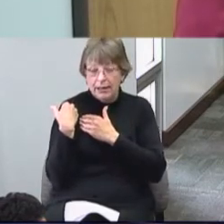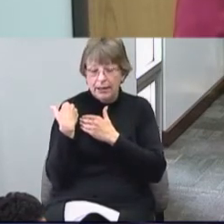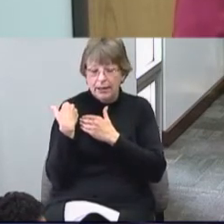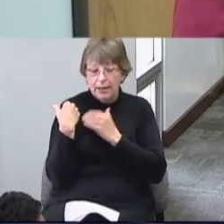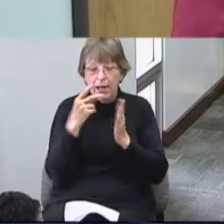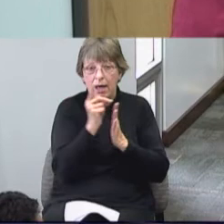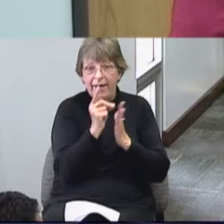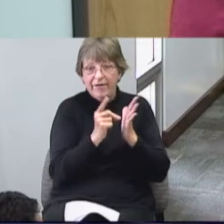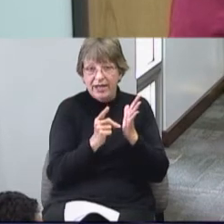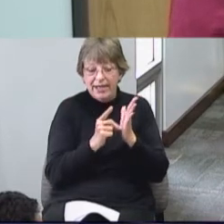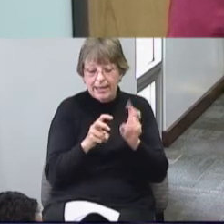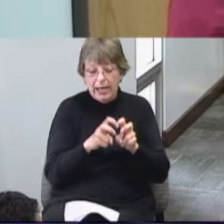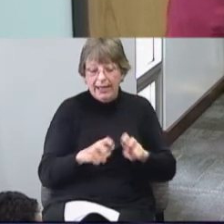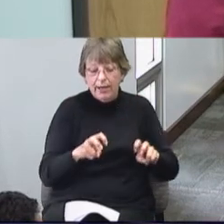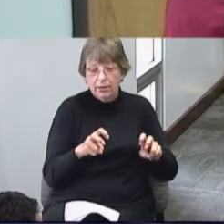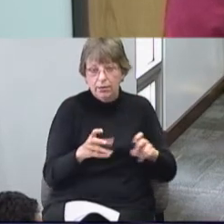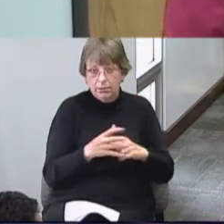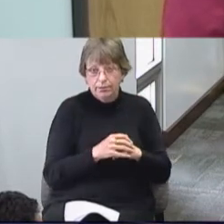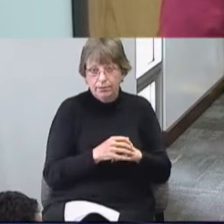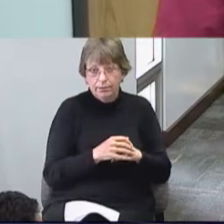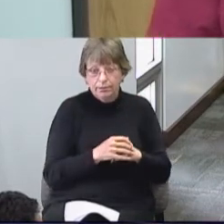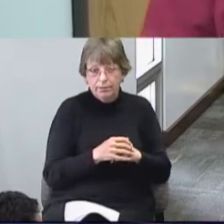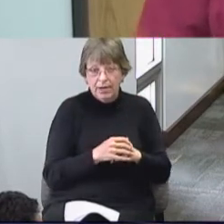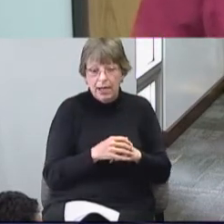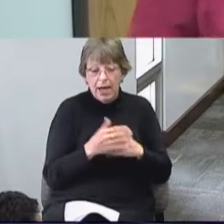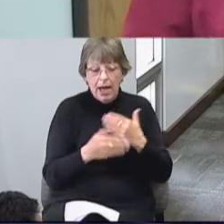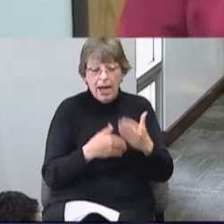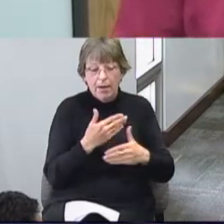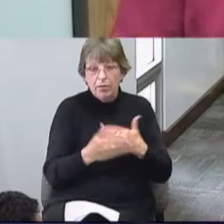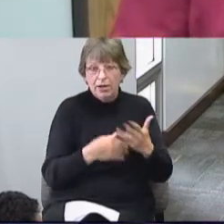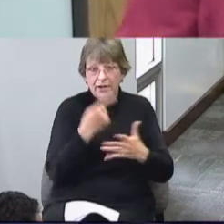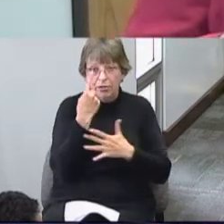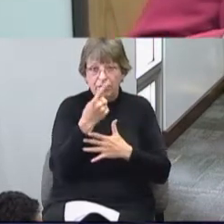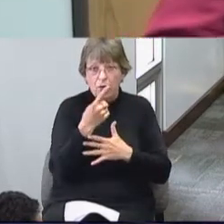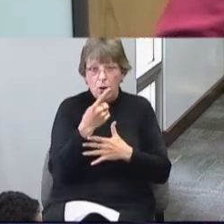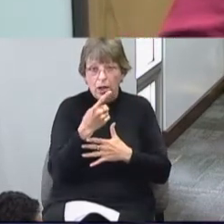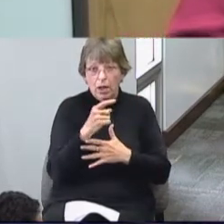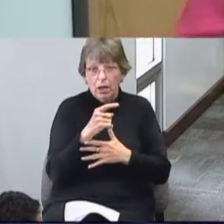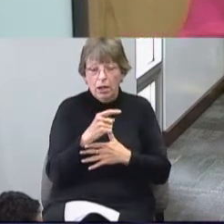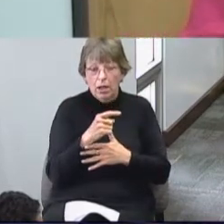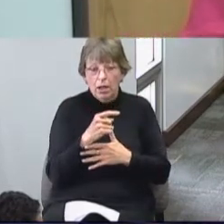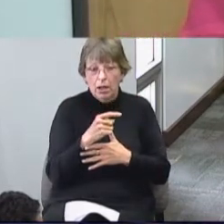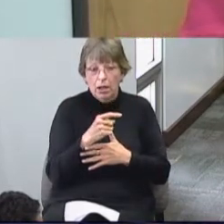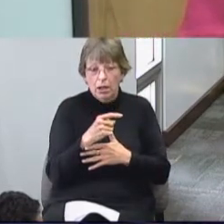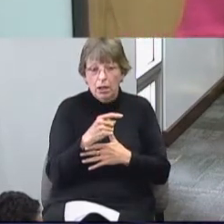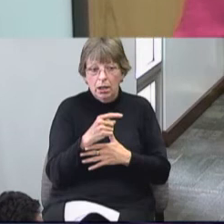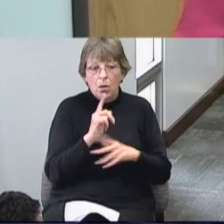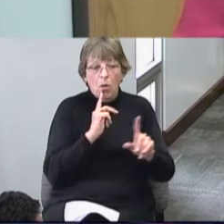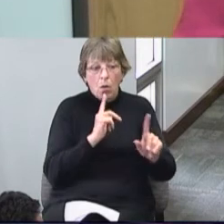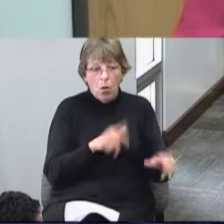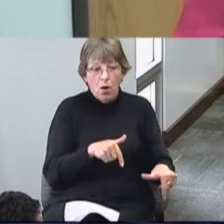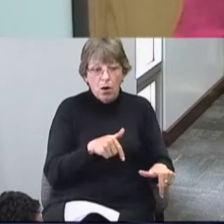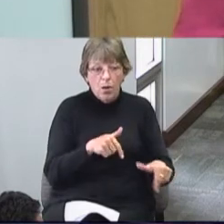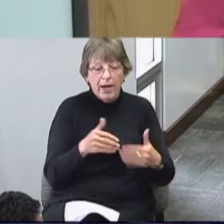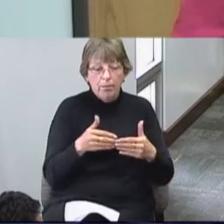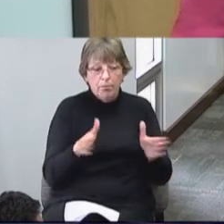Design Council and a procedure for commissioning public art projects.